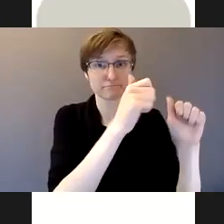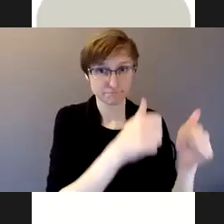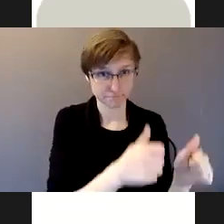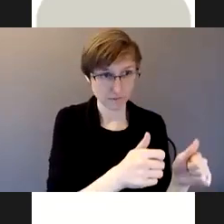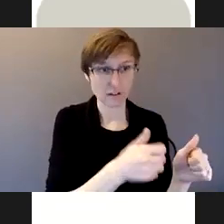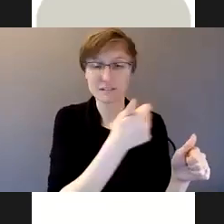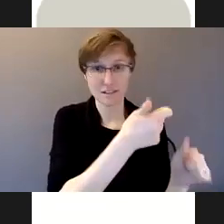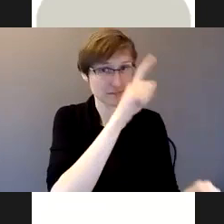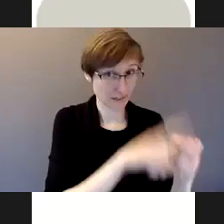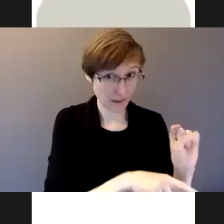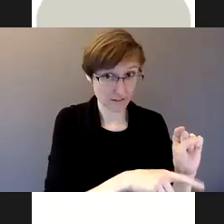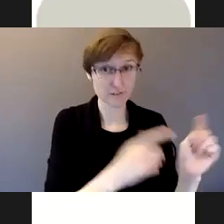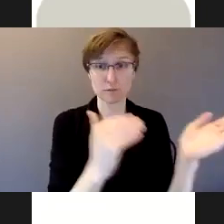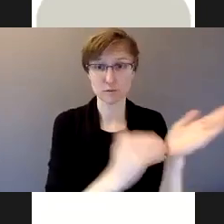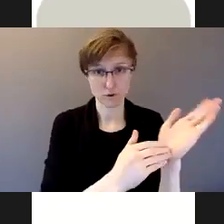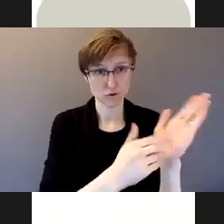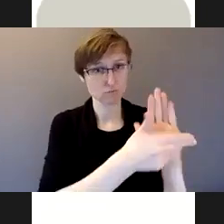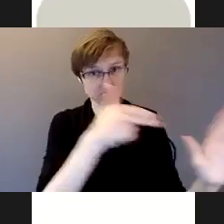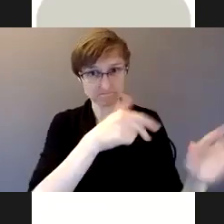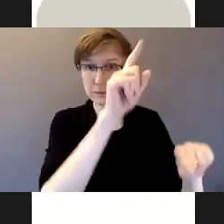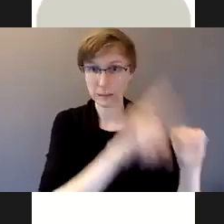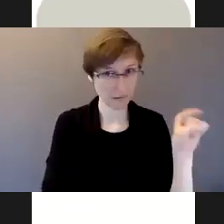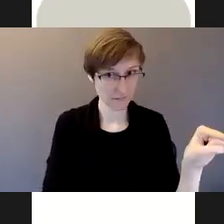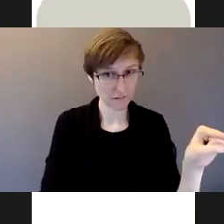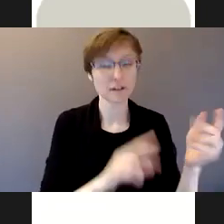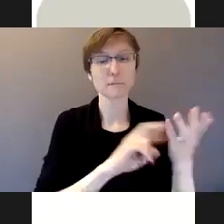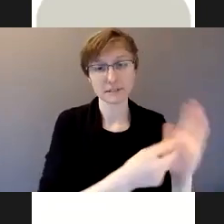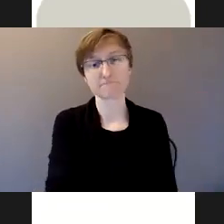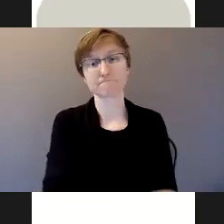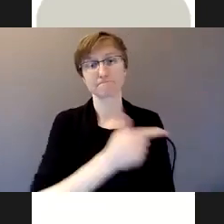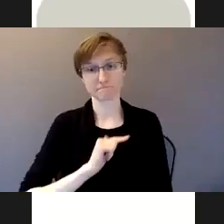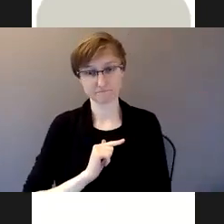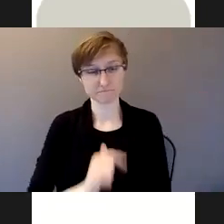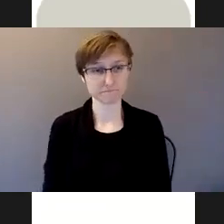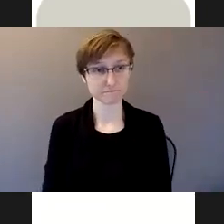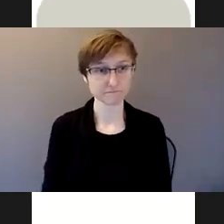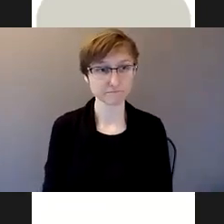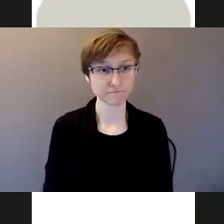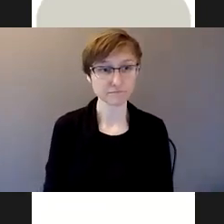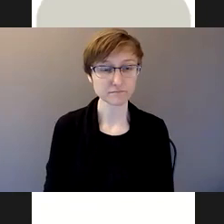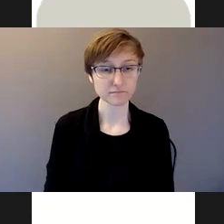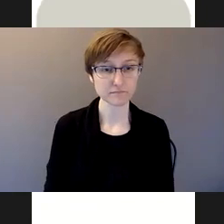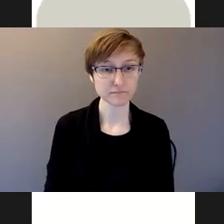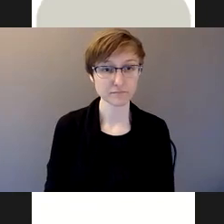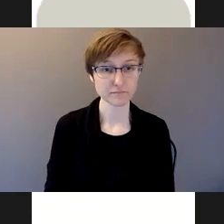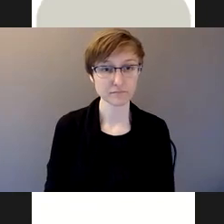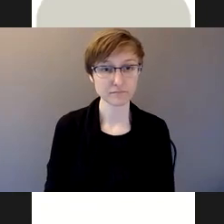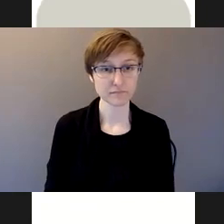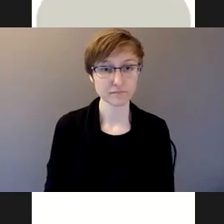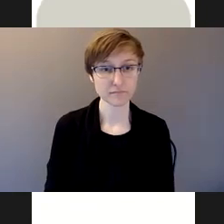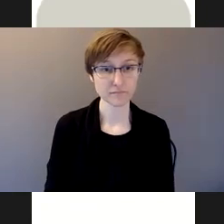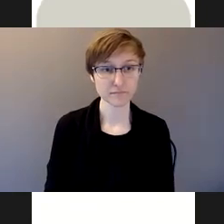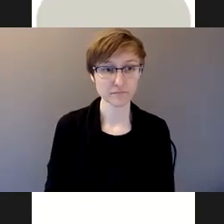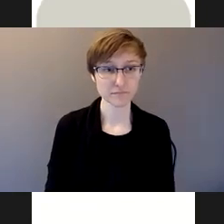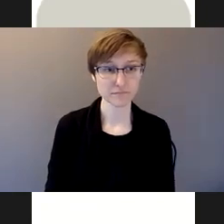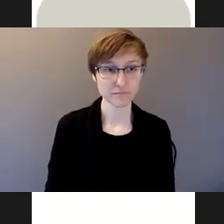There's a couple of other restrictions as well. Unless they are the grantor, like the person who's writing out the power of attorney, unless they're